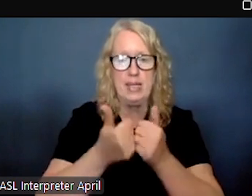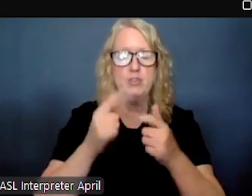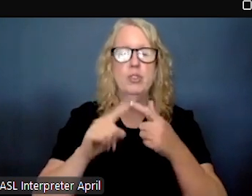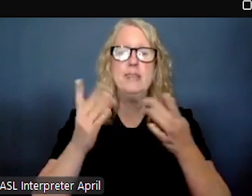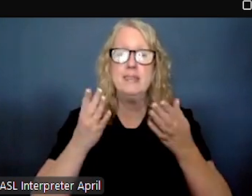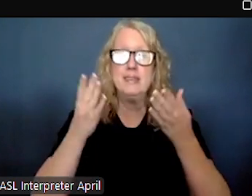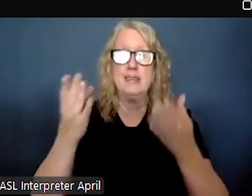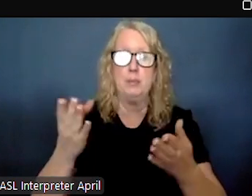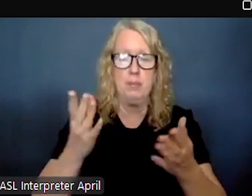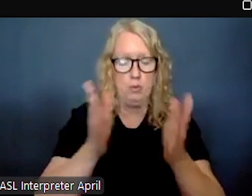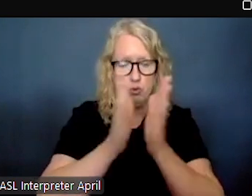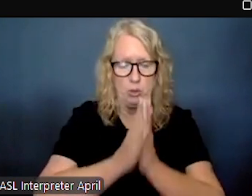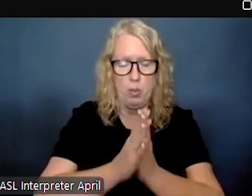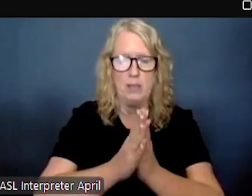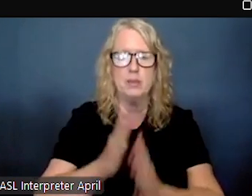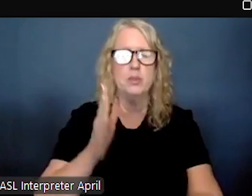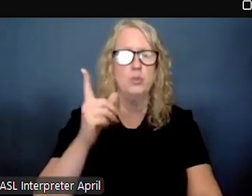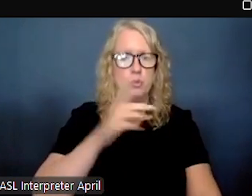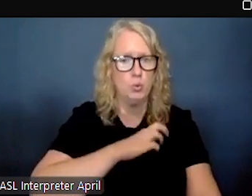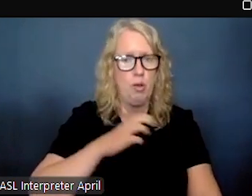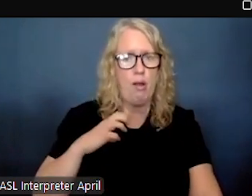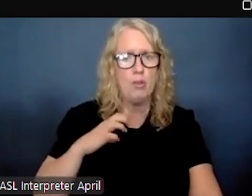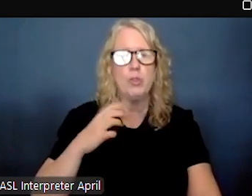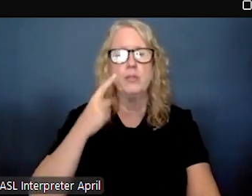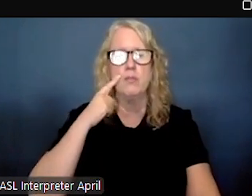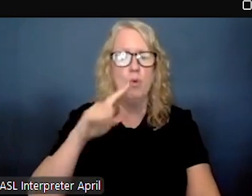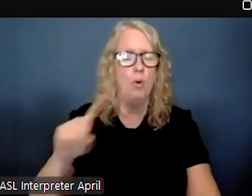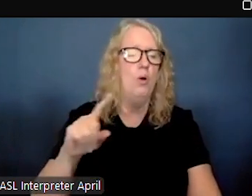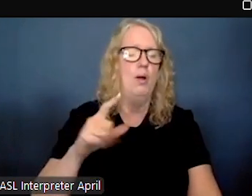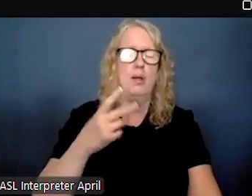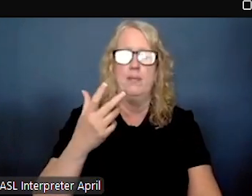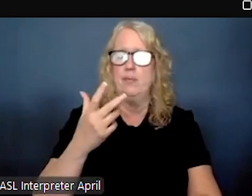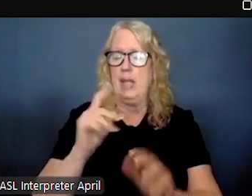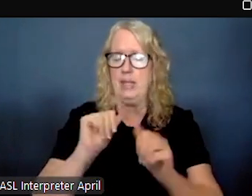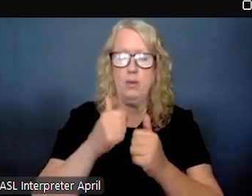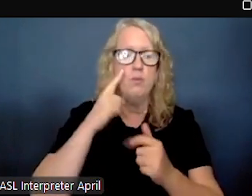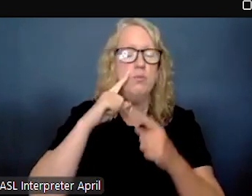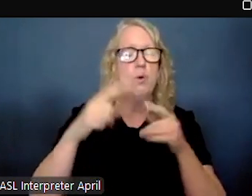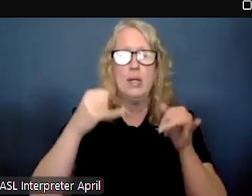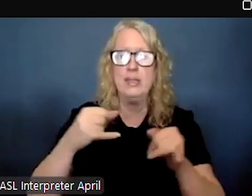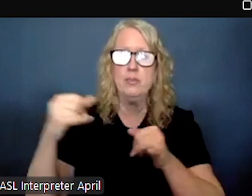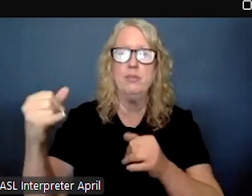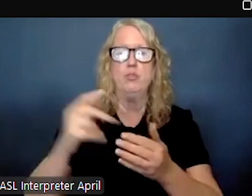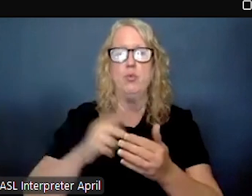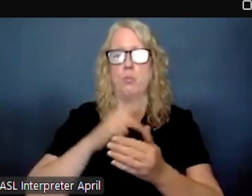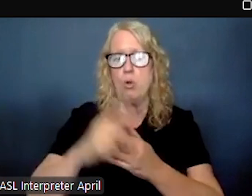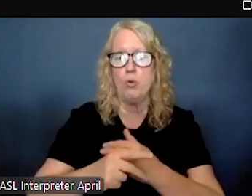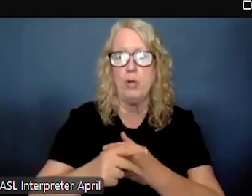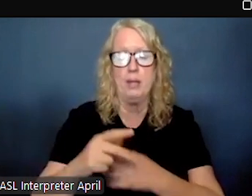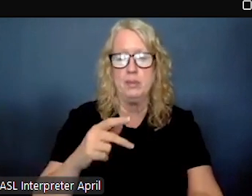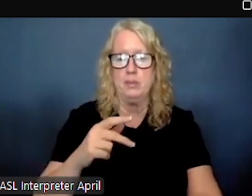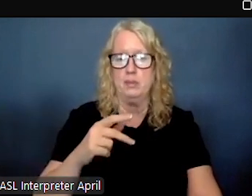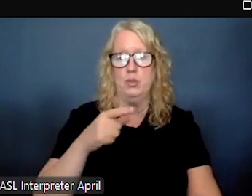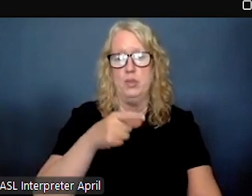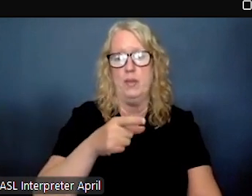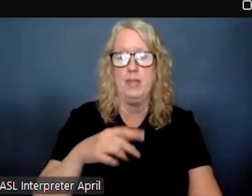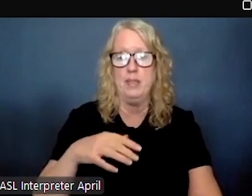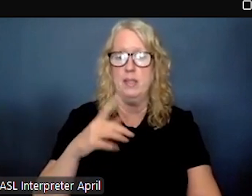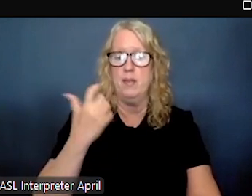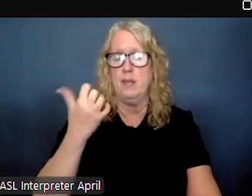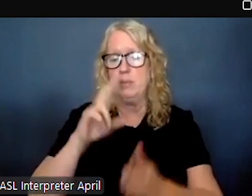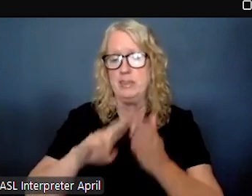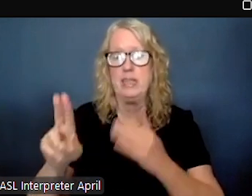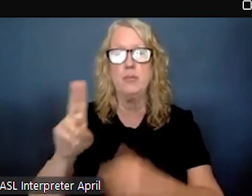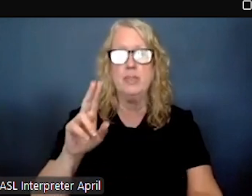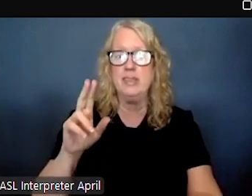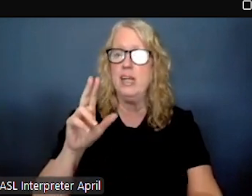submit their requests to Congress for agencies, for individual programs. So this appearance by Secretary Kennedy